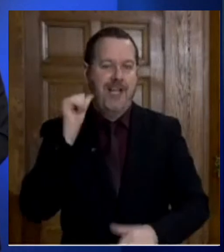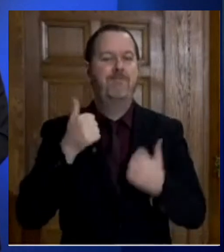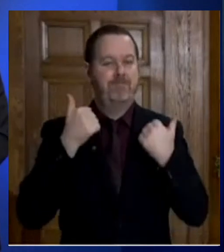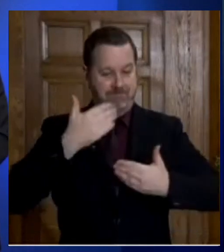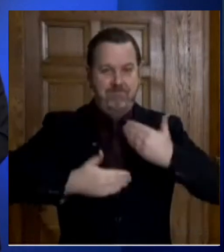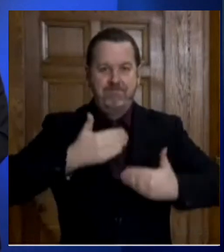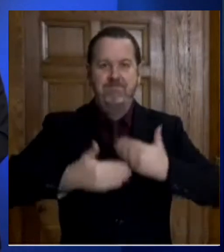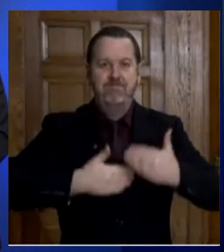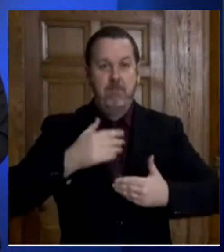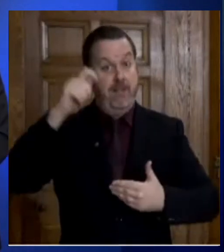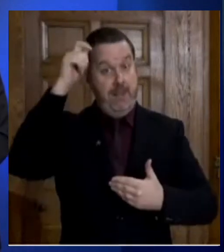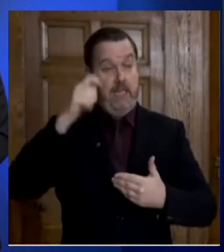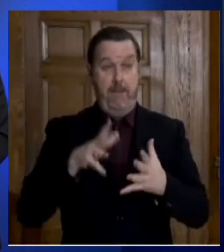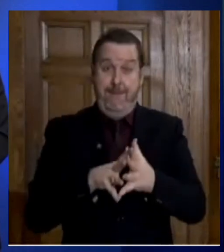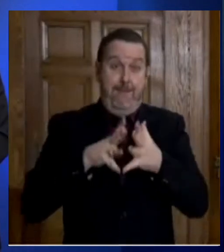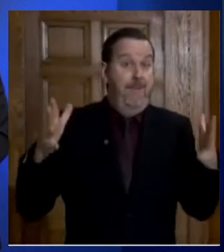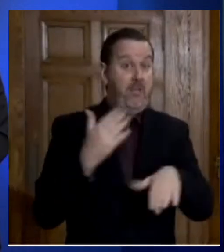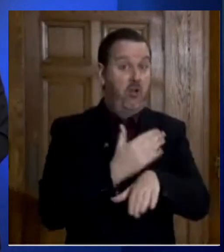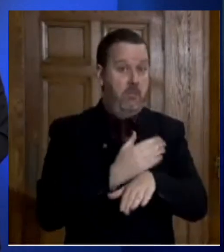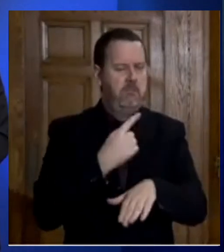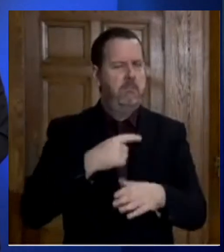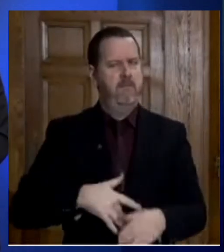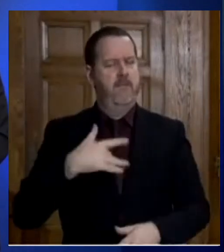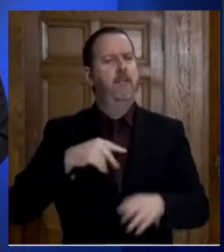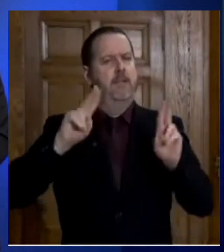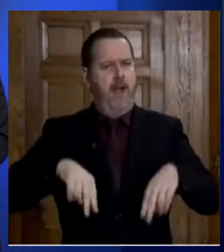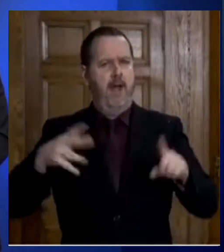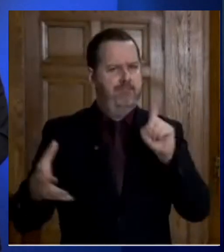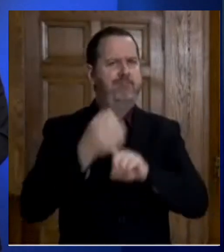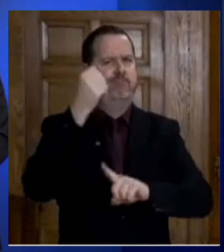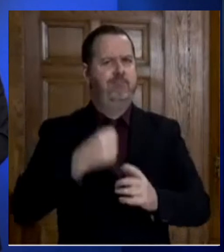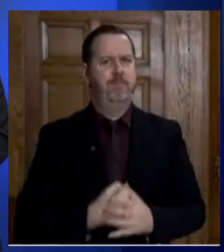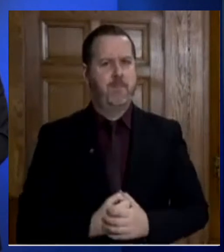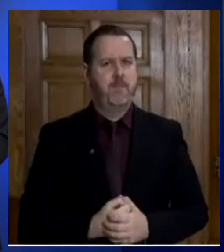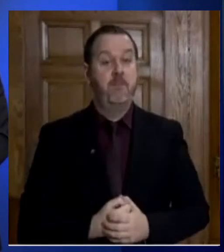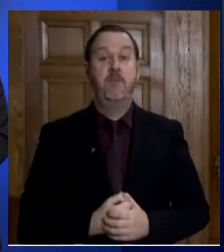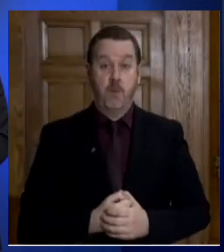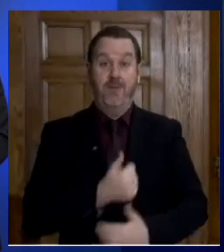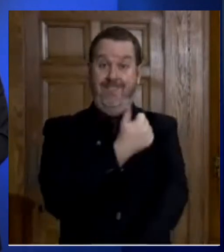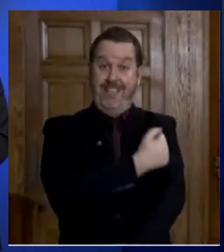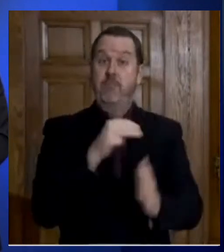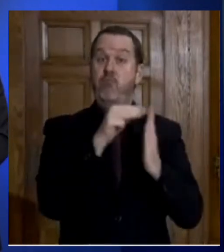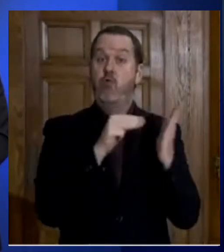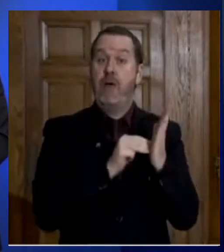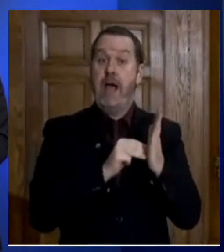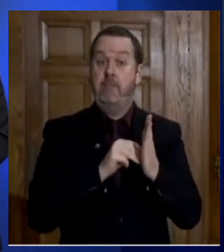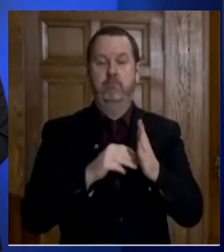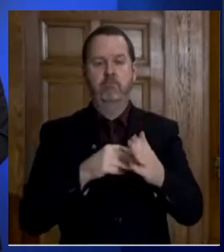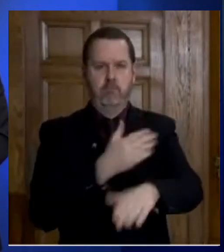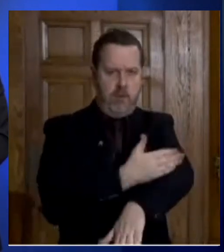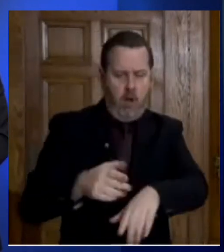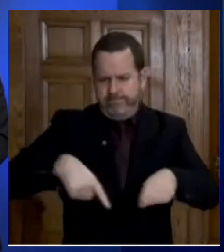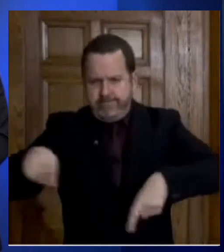deliverable. The rollout of the vaccine programme in Northern Ireland has been an outstanding achievement, and I want to thank